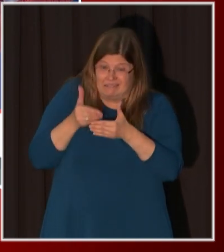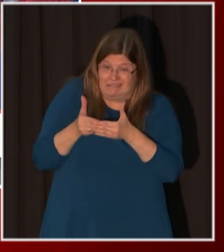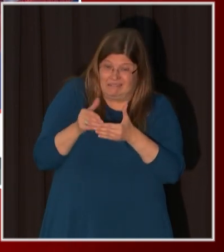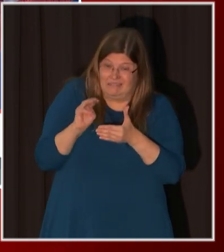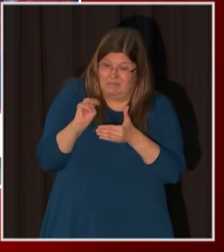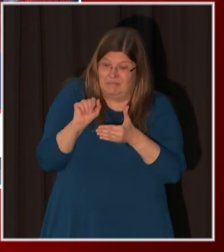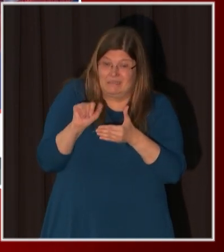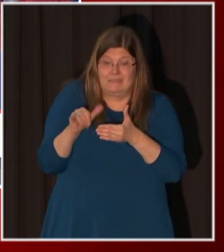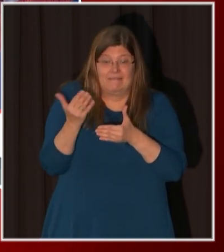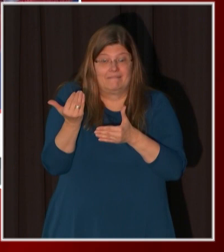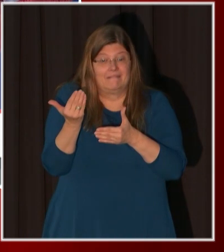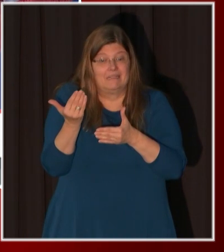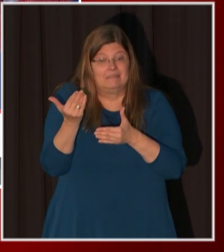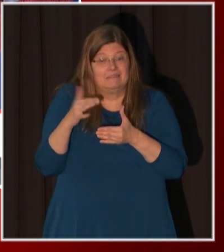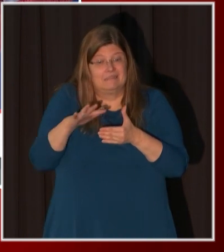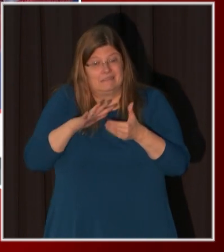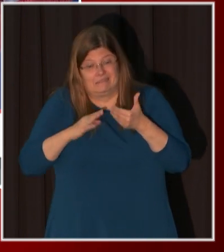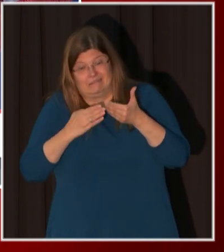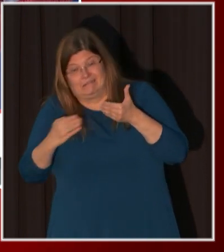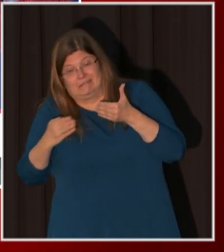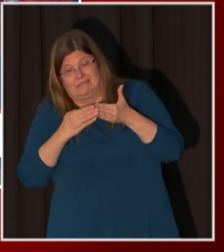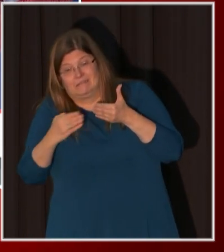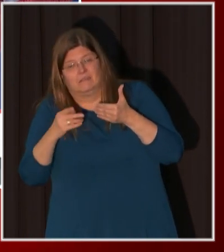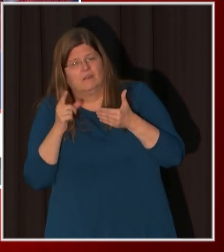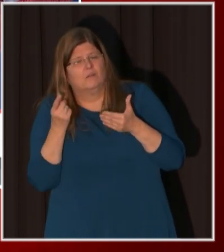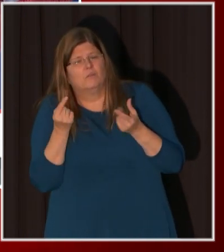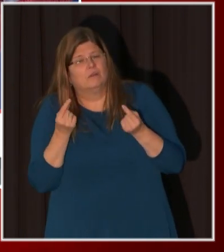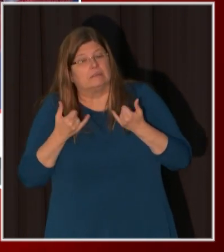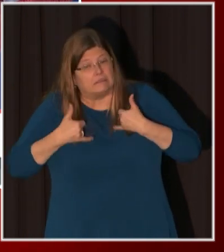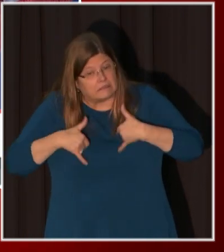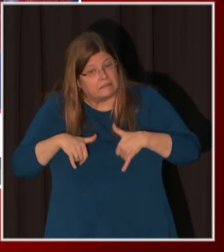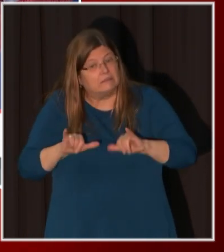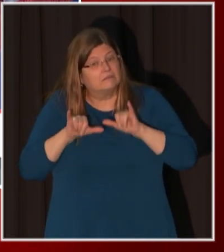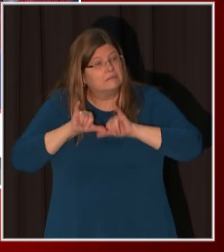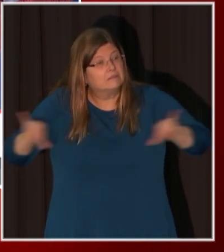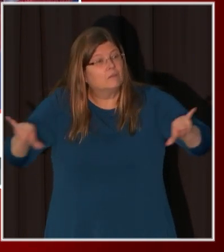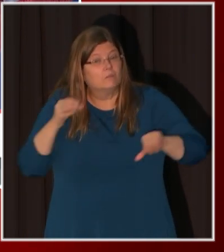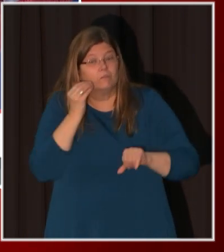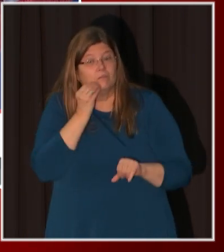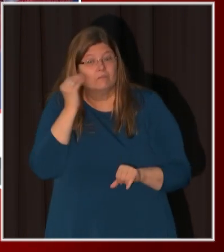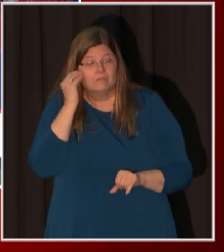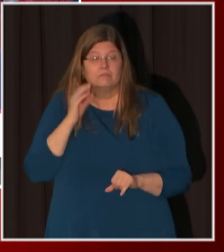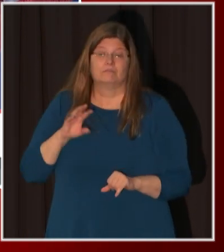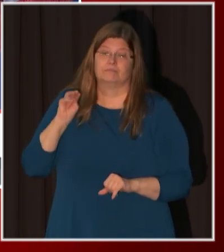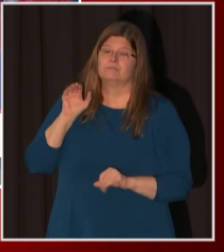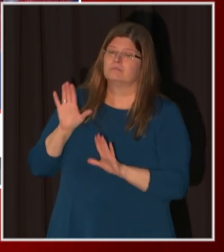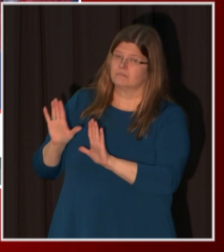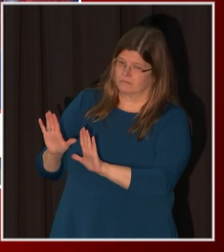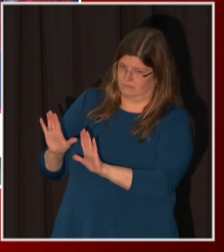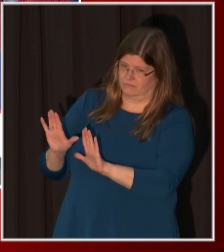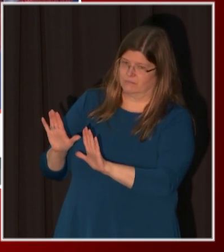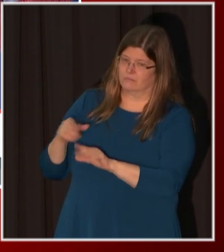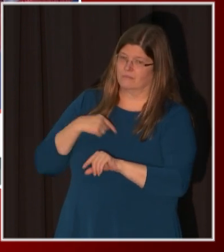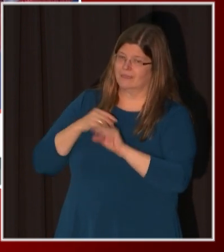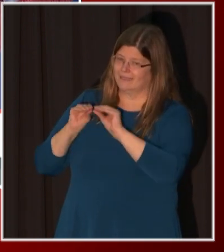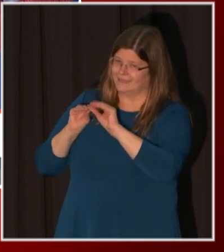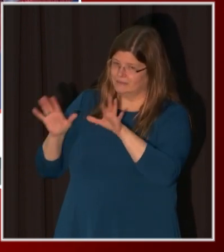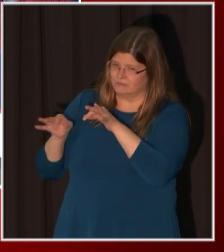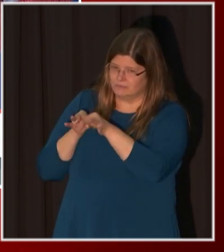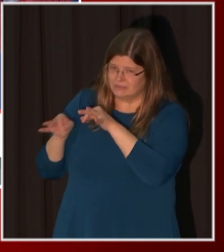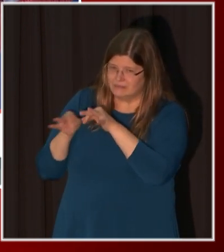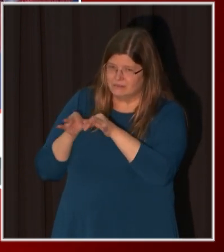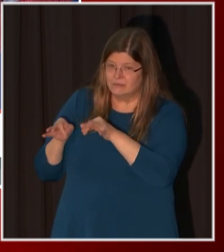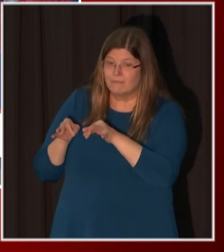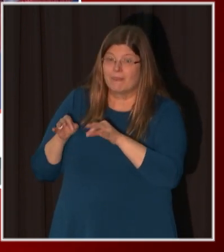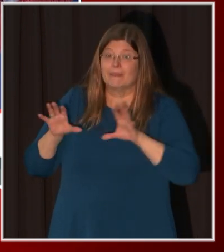We expect to follow the Reopen Committee. Let me be clear. They are going to